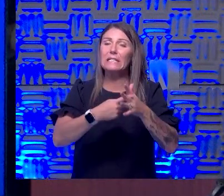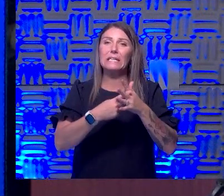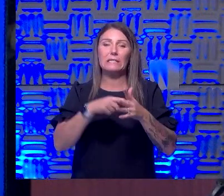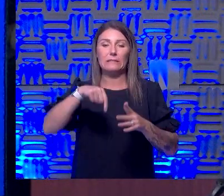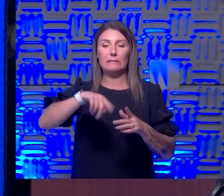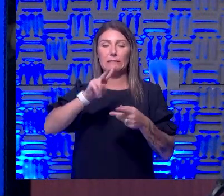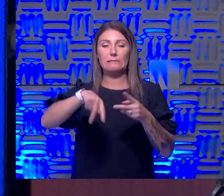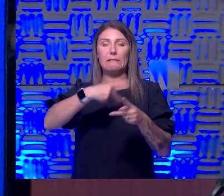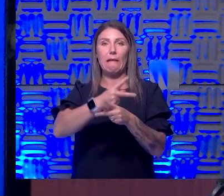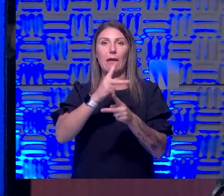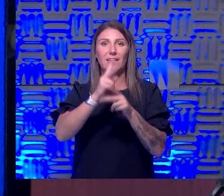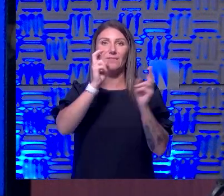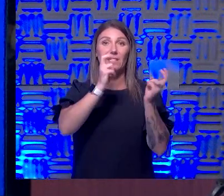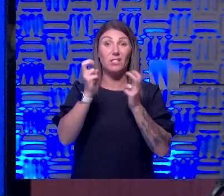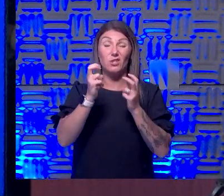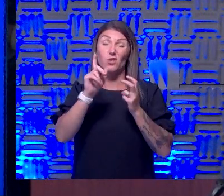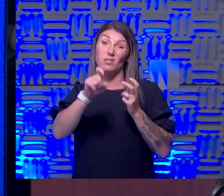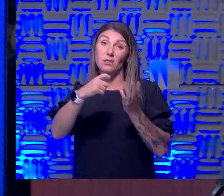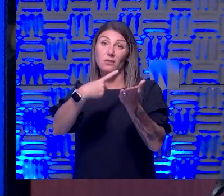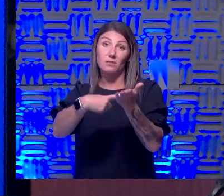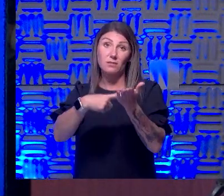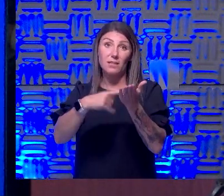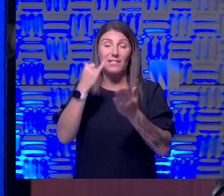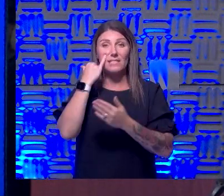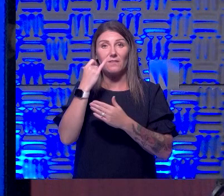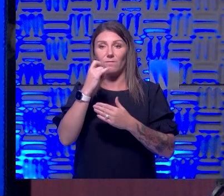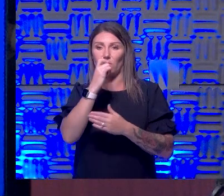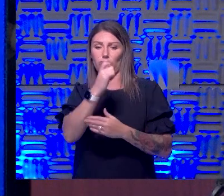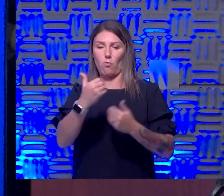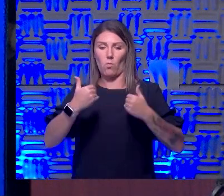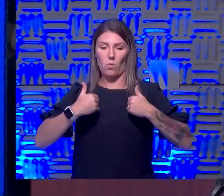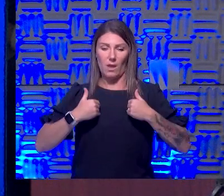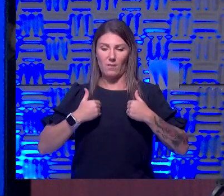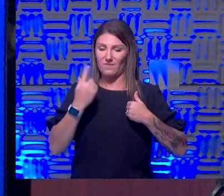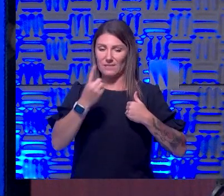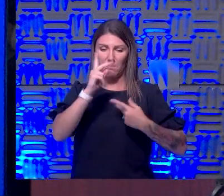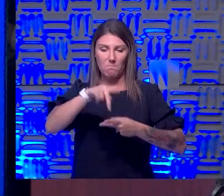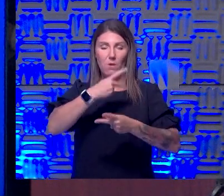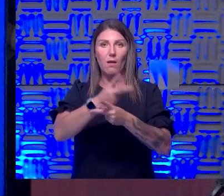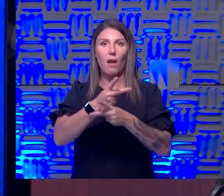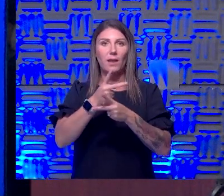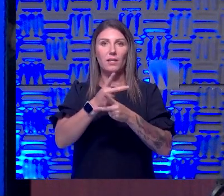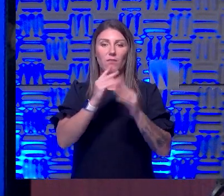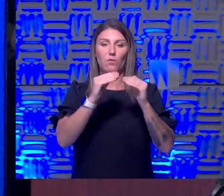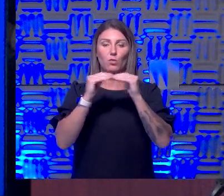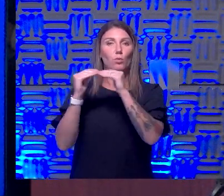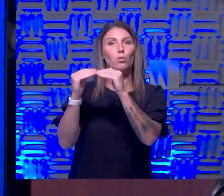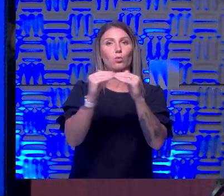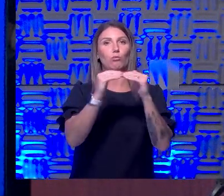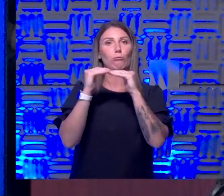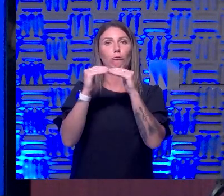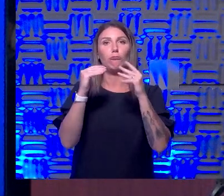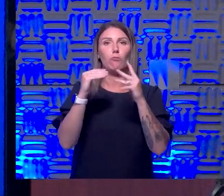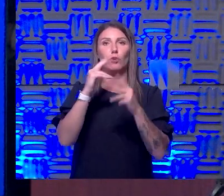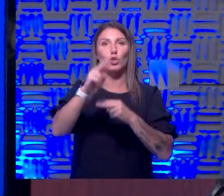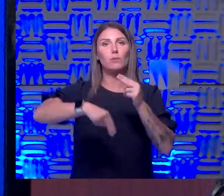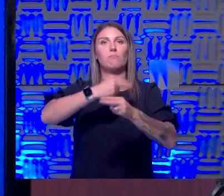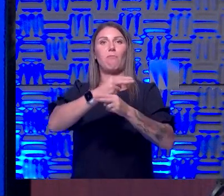sort of issues that will have to be faced if we don't have some means of universal masks,